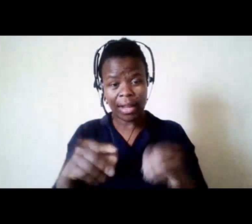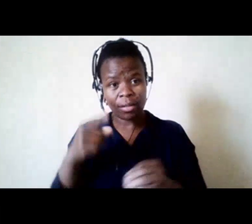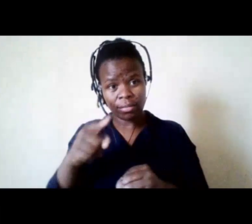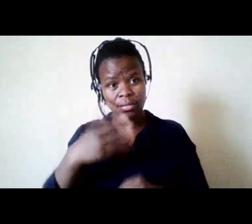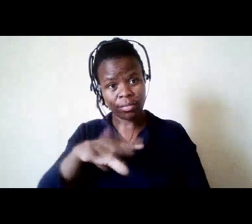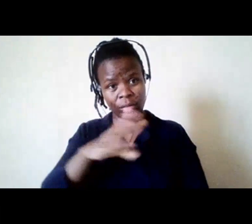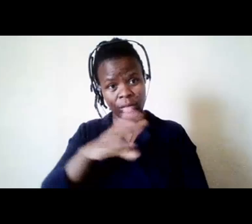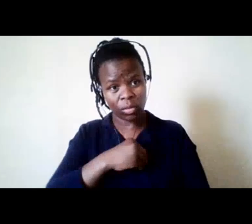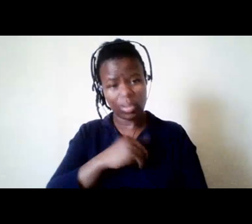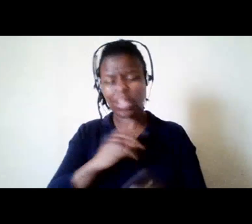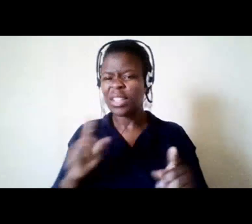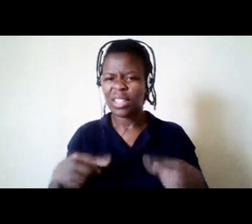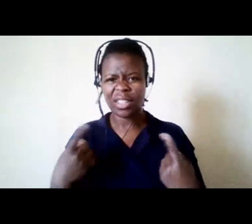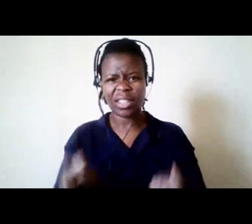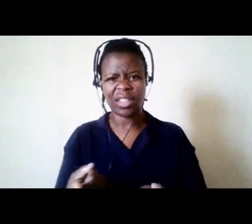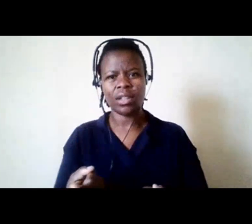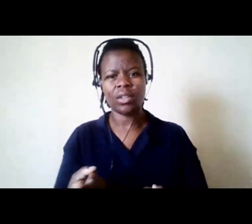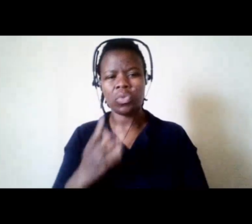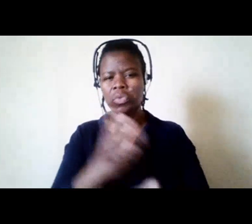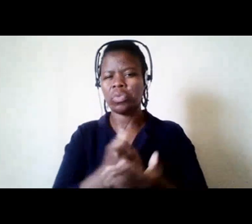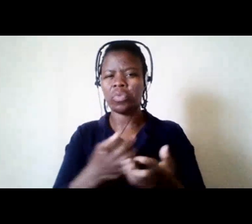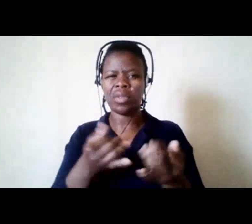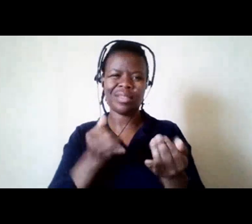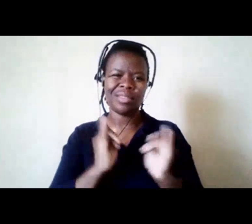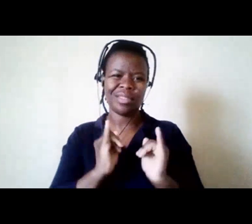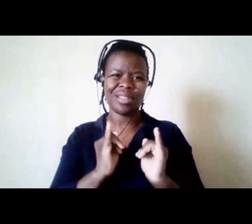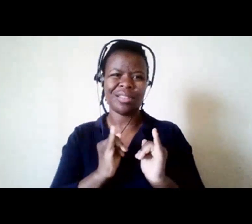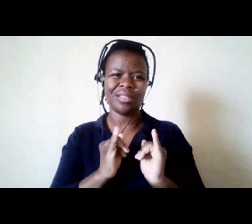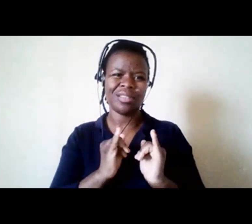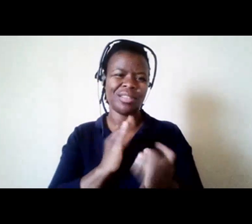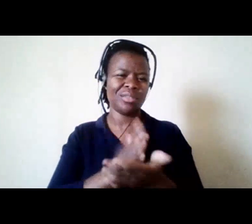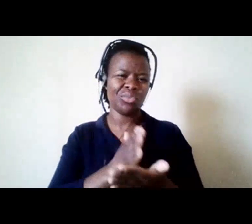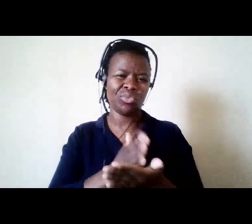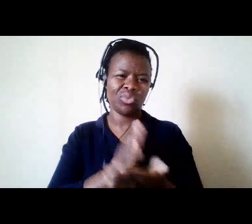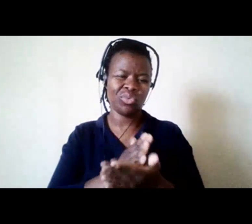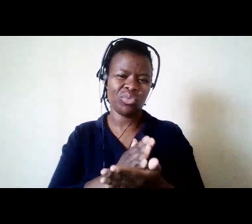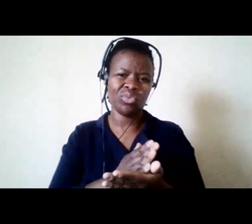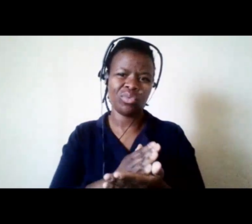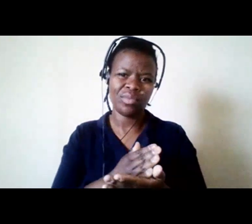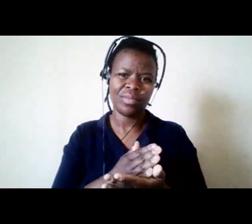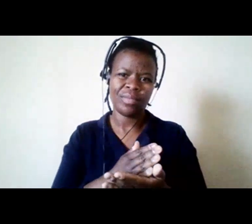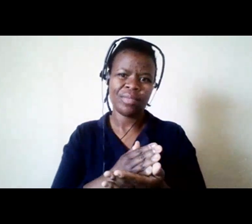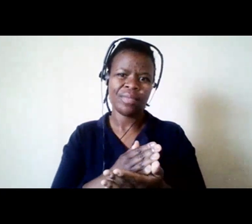be taken seriously, you know, unless obviously there's some huge transformation and we start